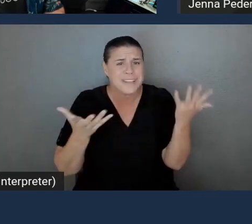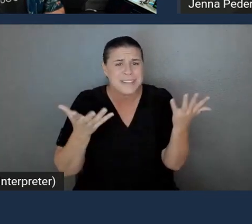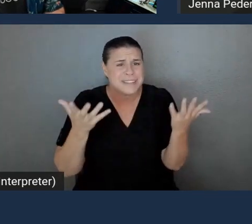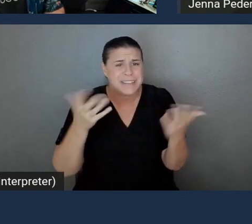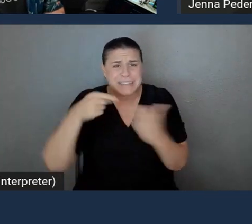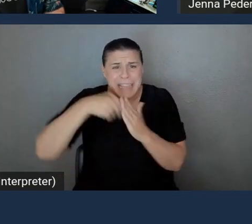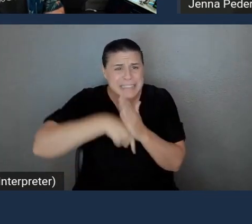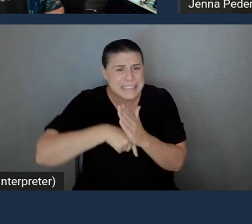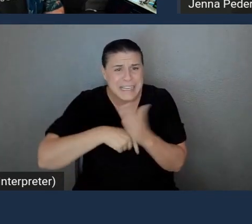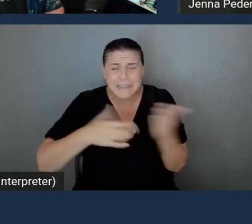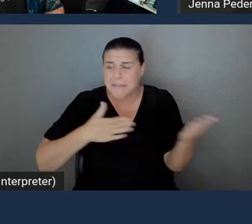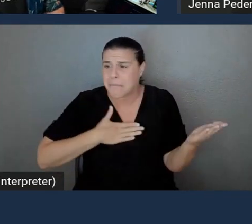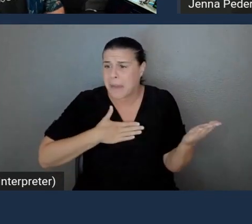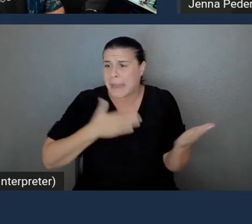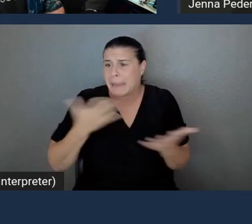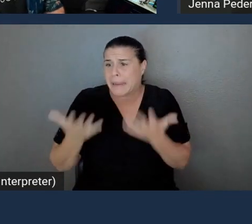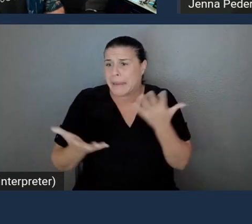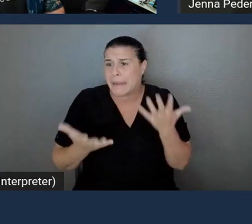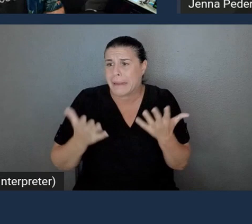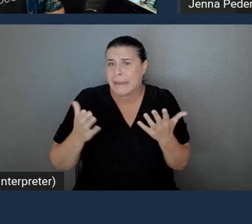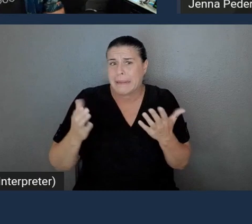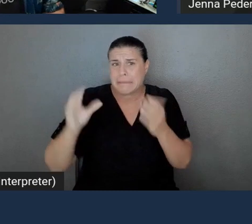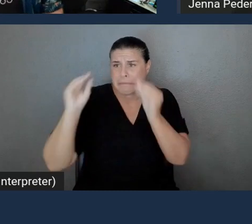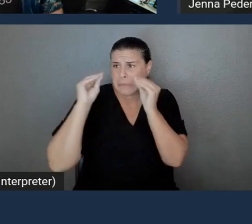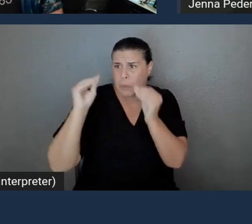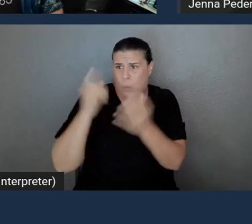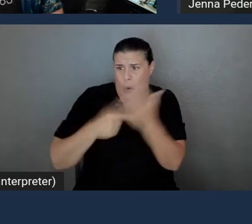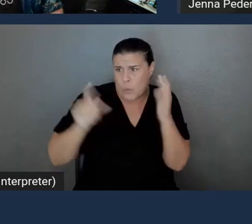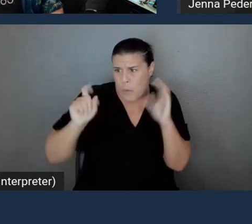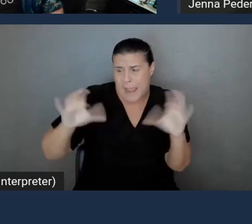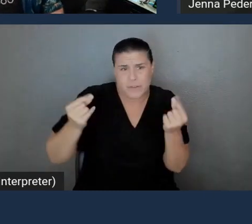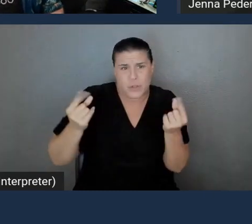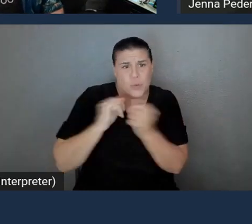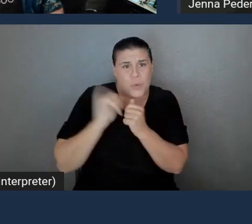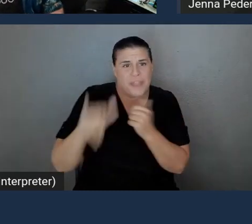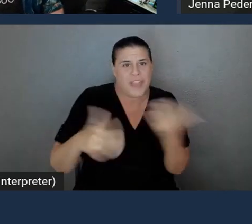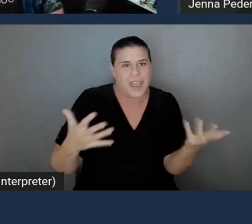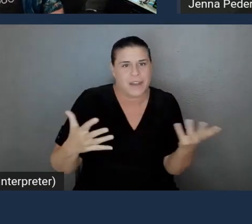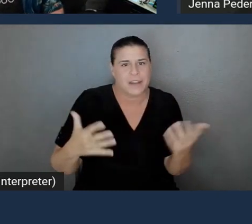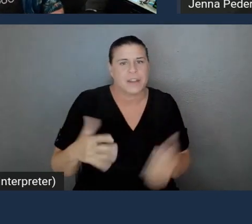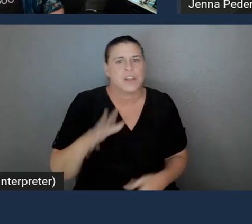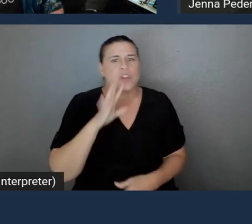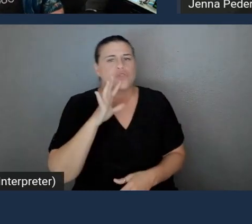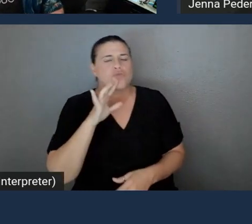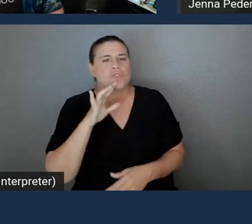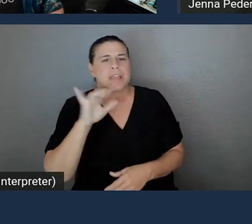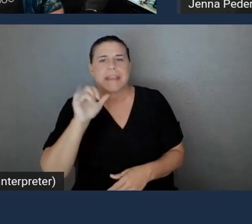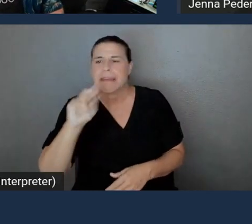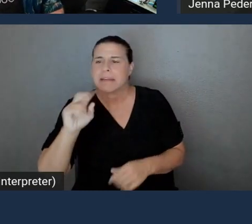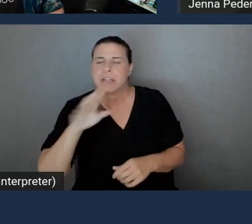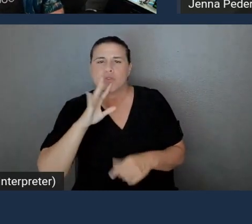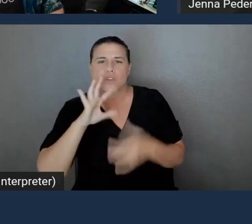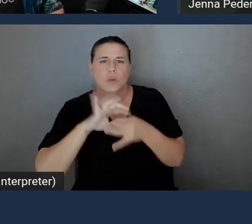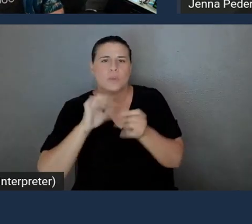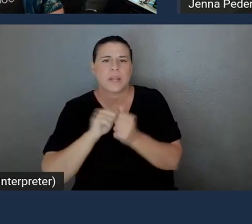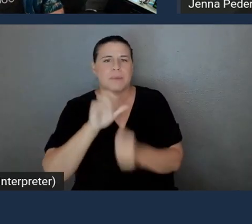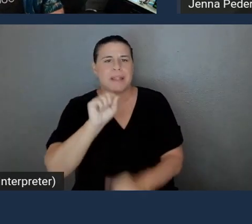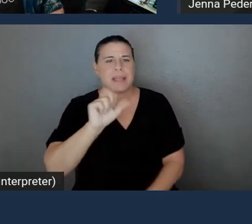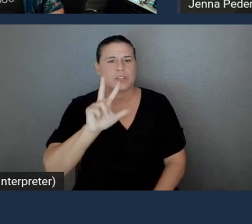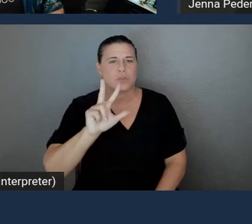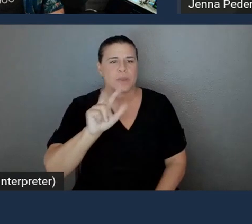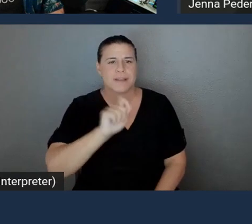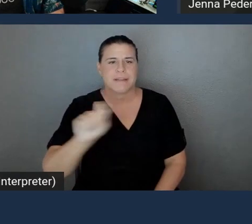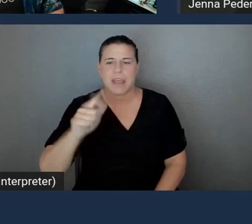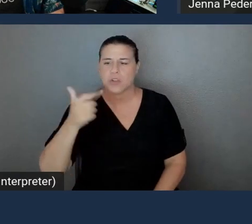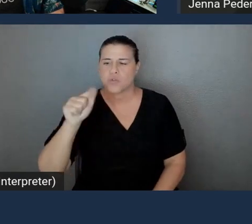of my code changes that I have to do? Yeah, Ian, can you talk a little bit about our S3-global?